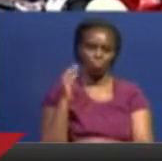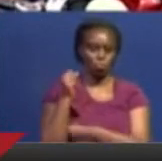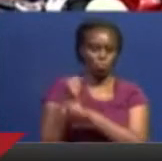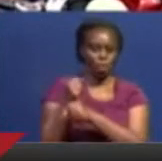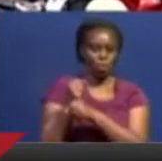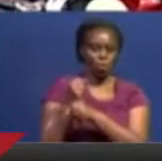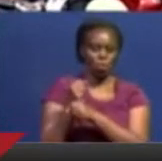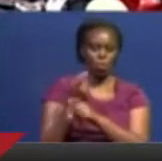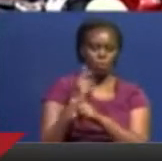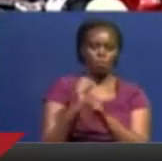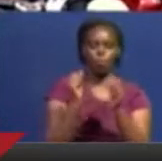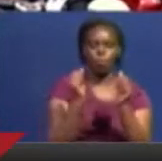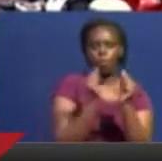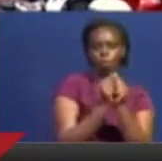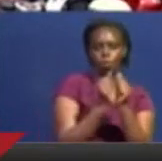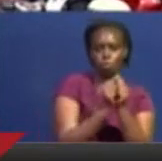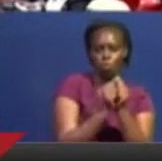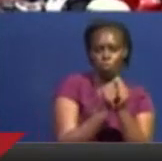since October